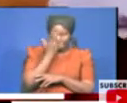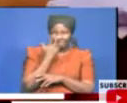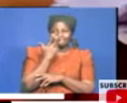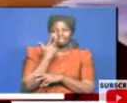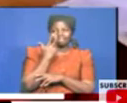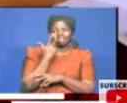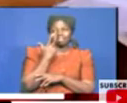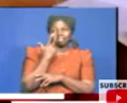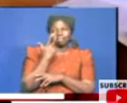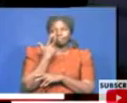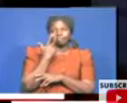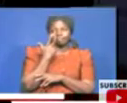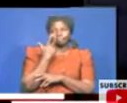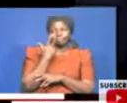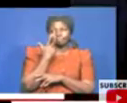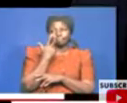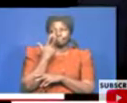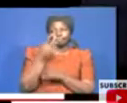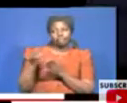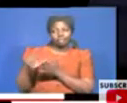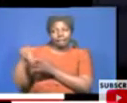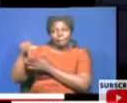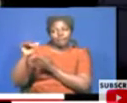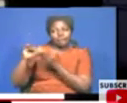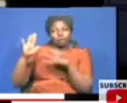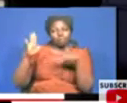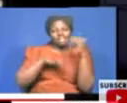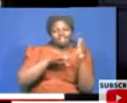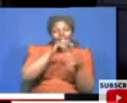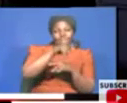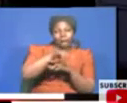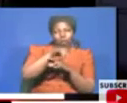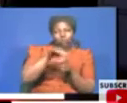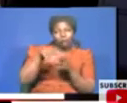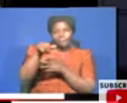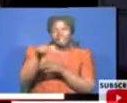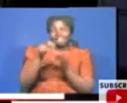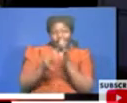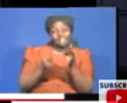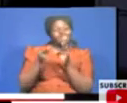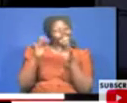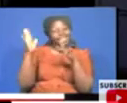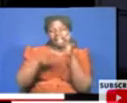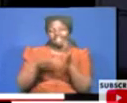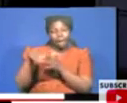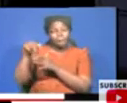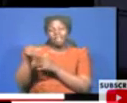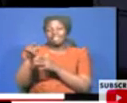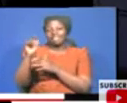be going more than they are supposed to. Mm-hmm. And if they are not able to provide, this child may not